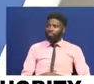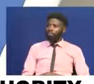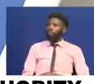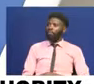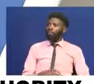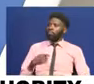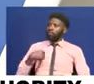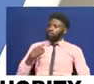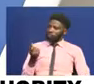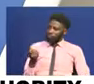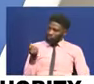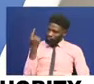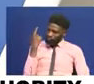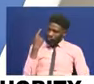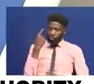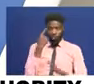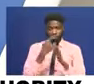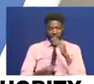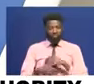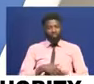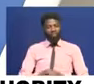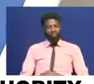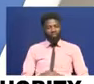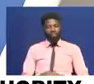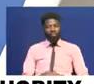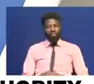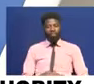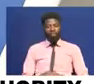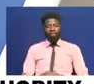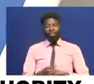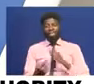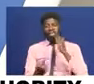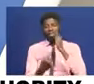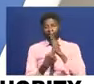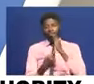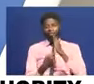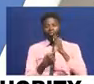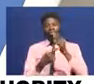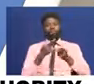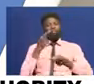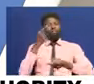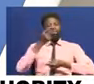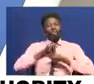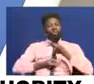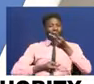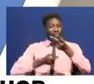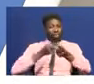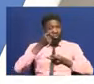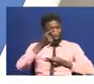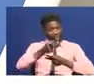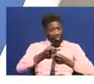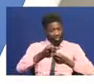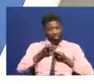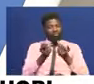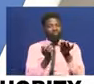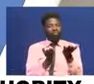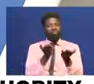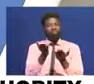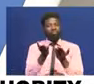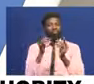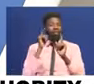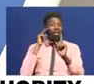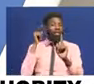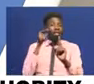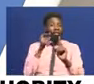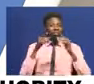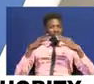My understanding is the objective of digitization or digital transformation is not to make people